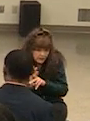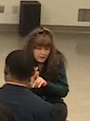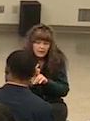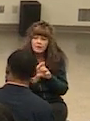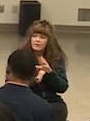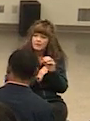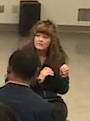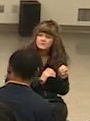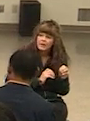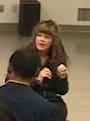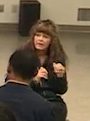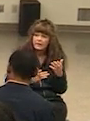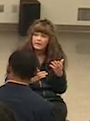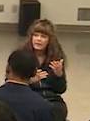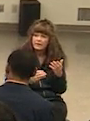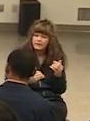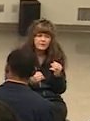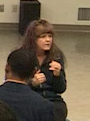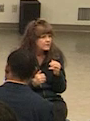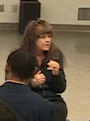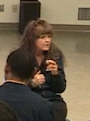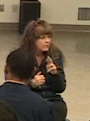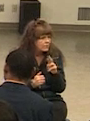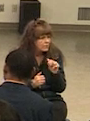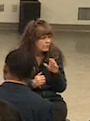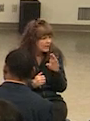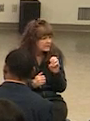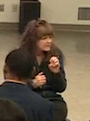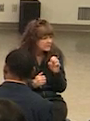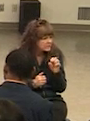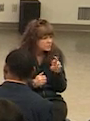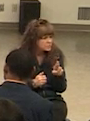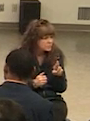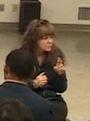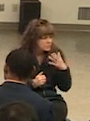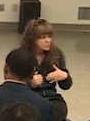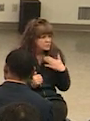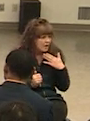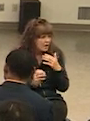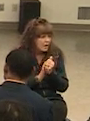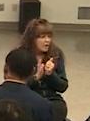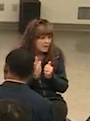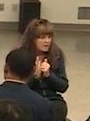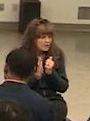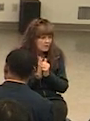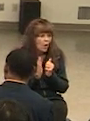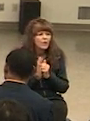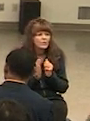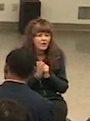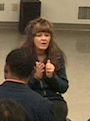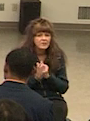erased, there was erasures to identities that existed, right? As colonizers came and really put